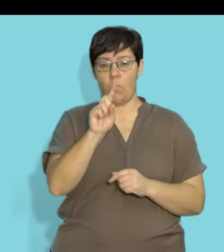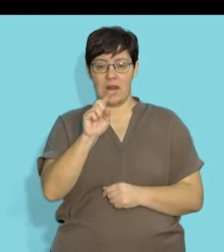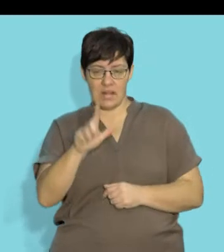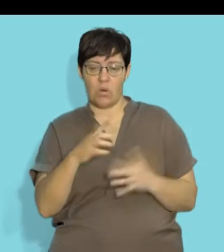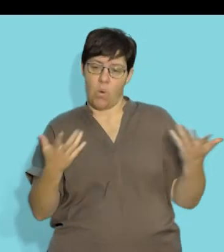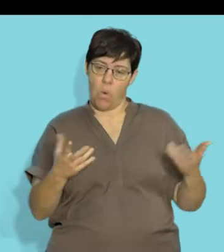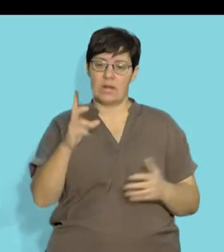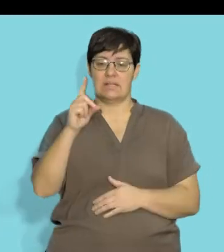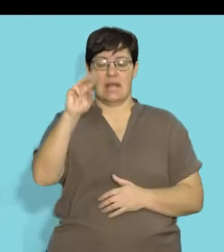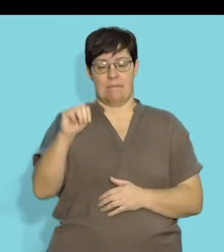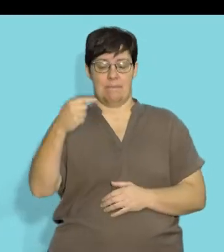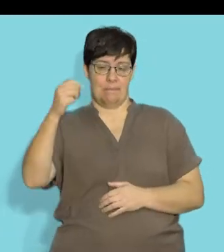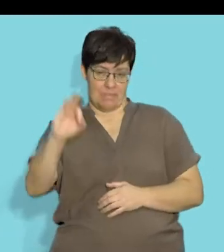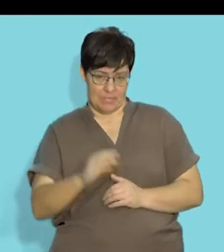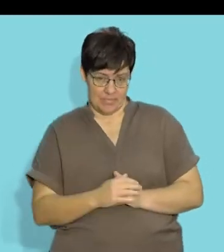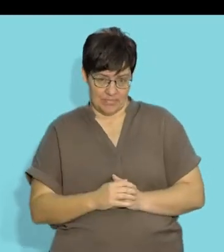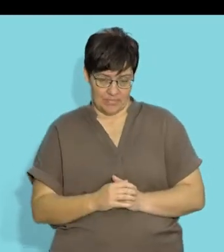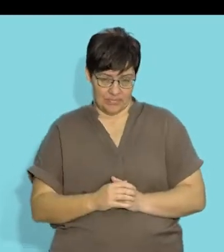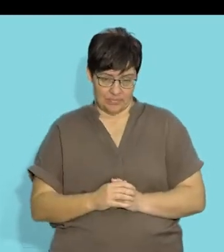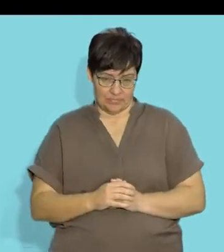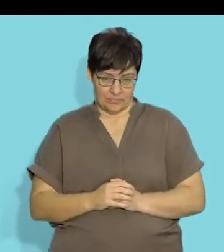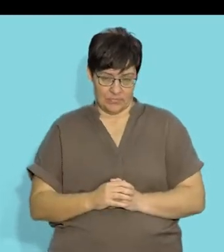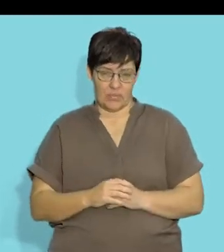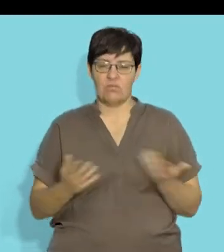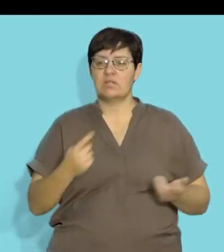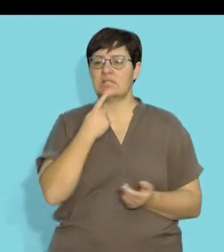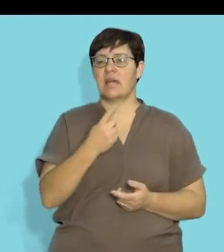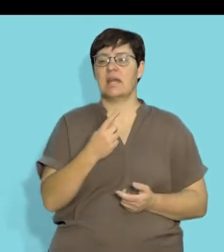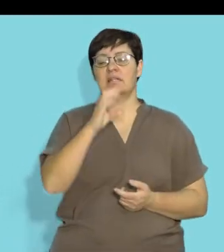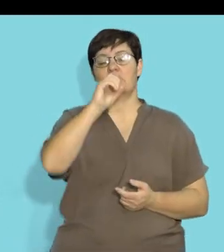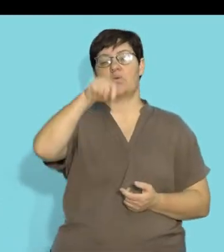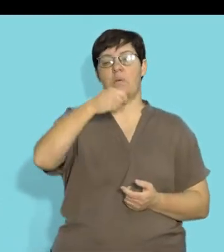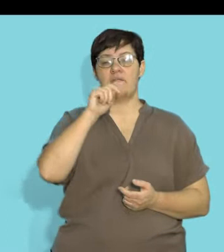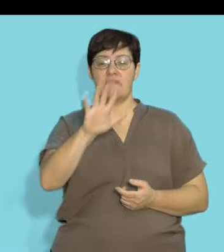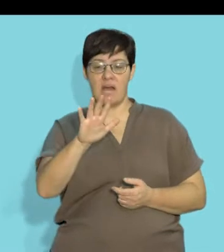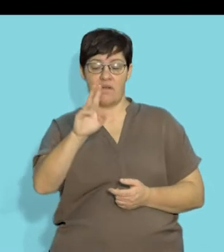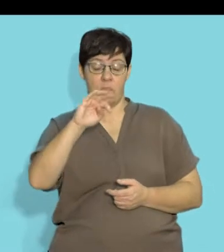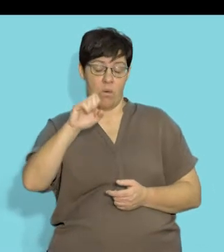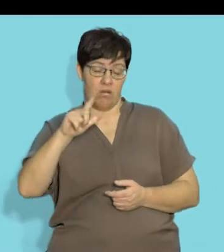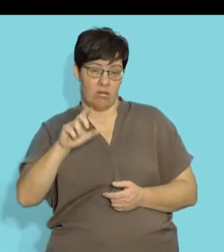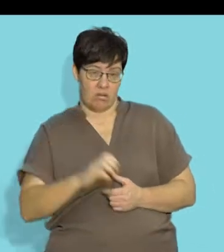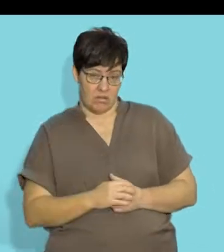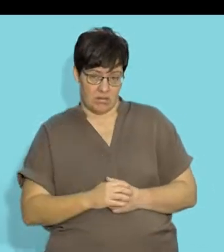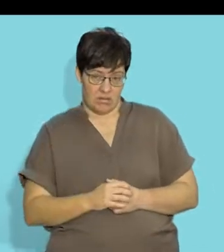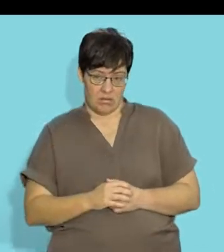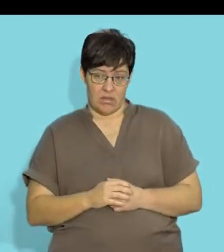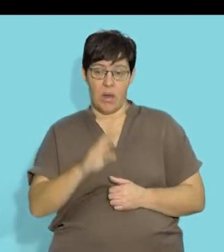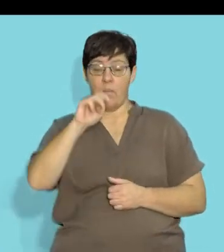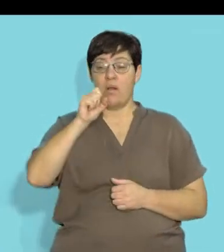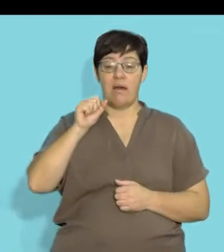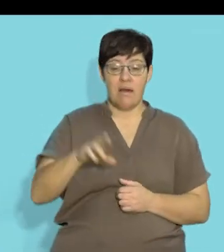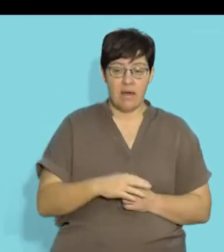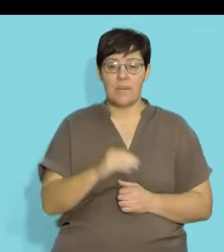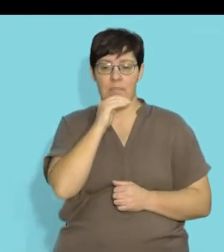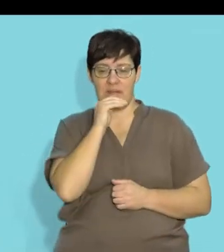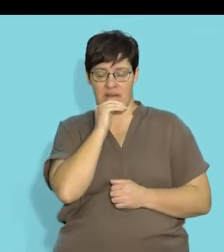cubic decimeter. How about if we talk about 0.5 molar? So the term molar would represent